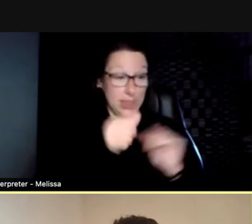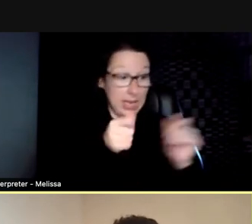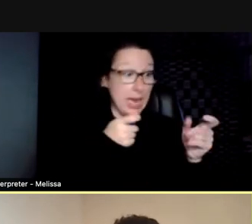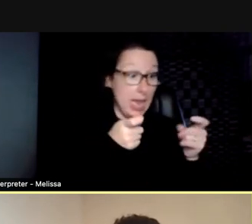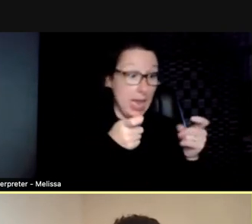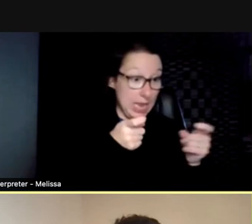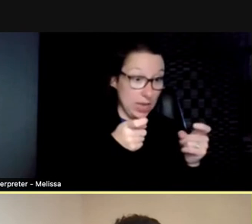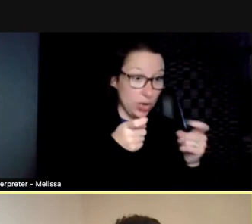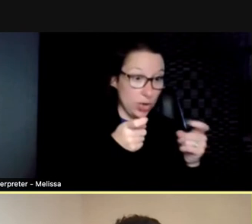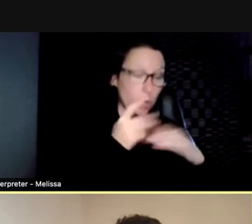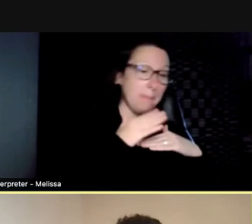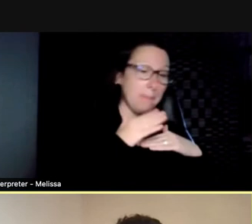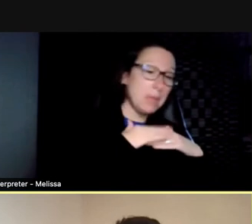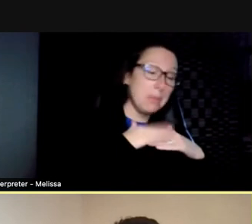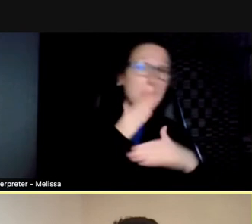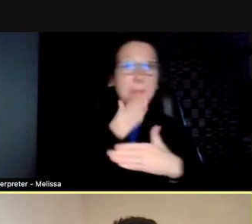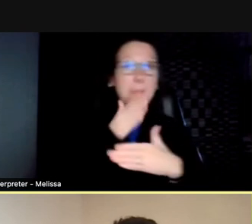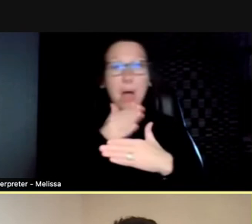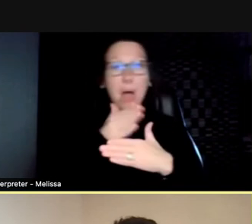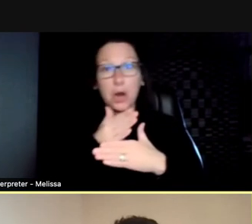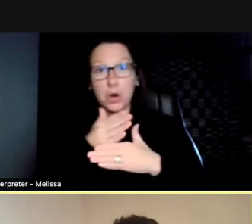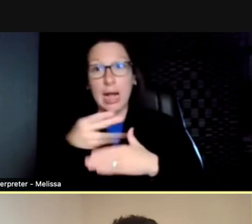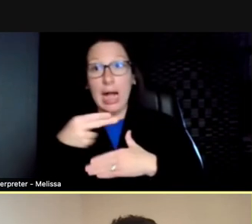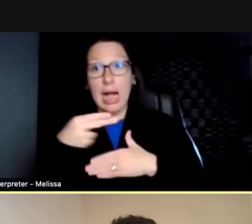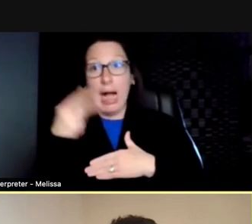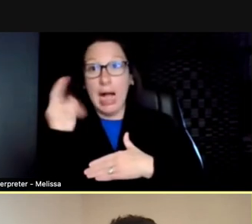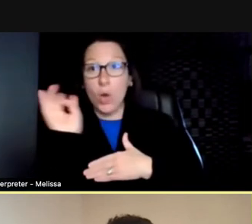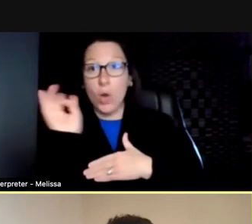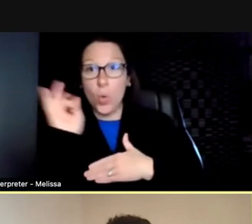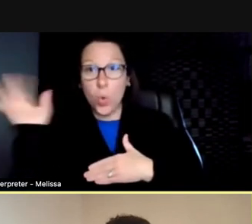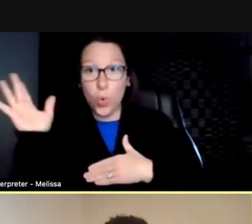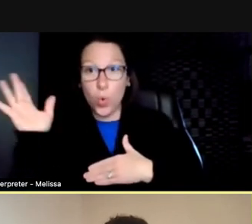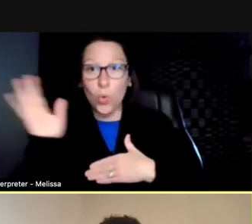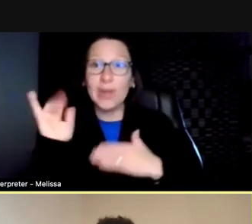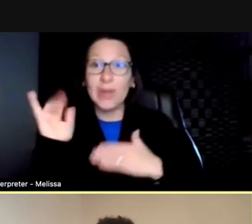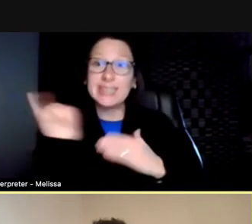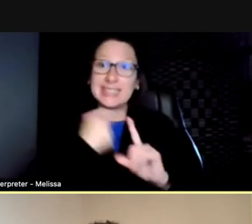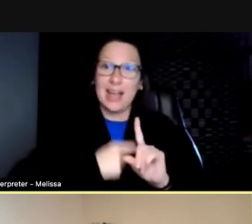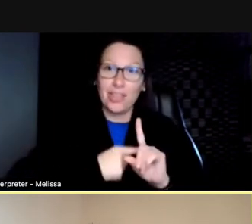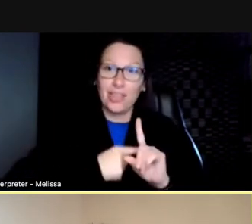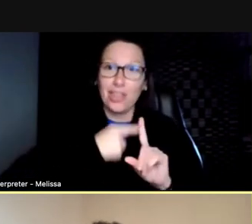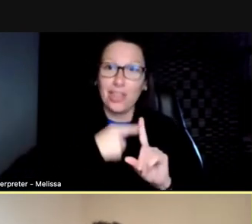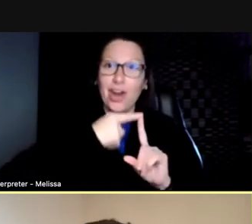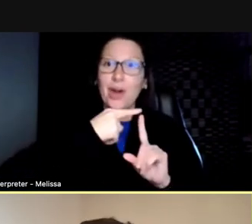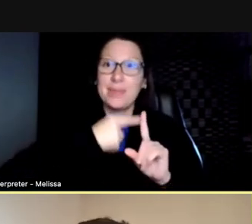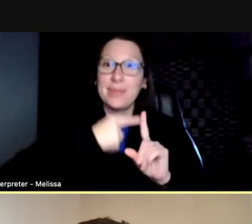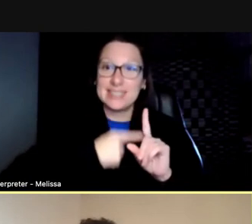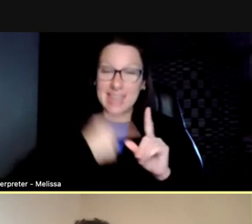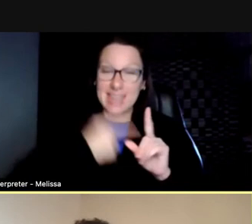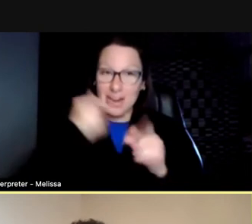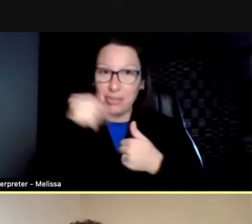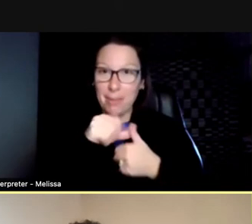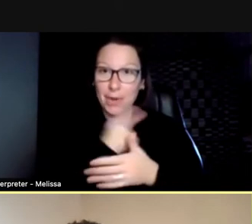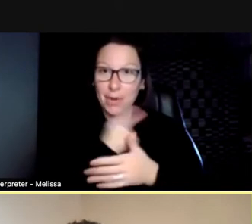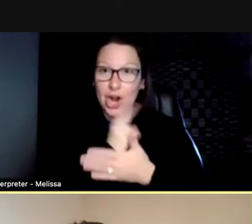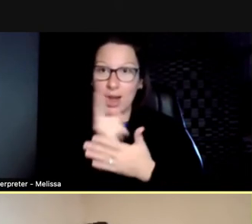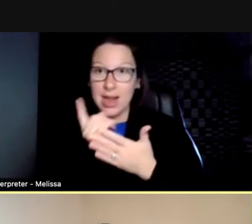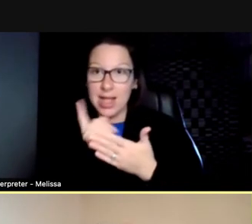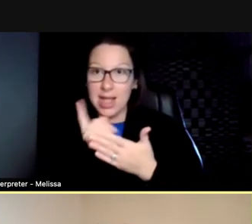of minimal, moderate, high, extreme. And again, it's almost like this thermostat analogy, versus how complex